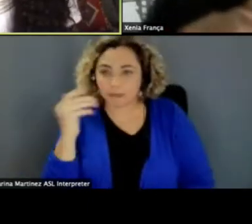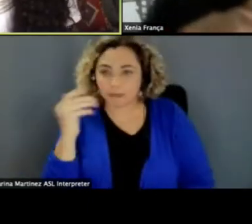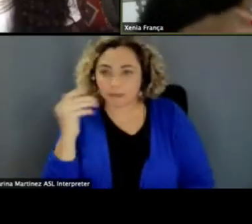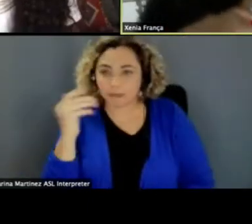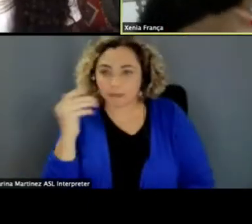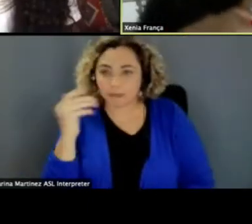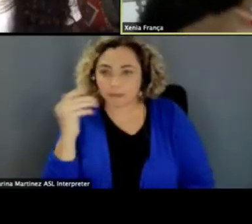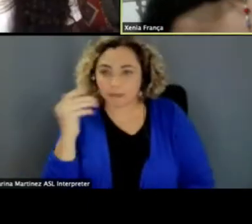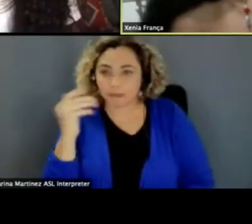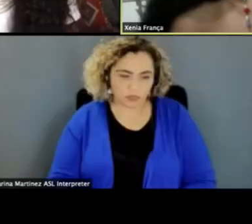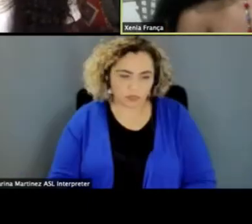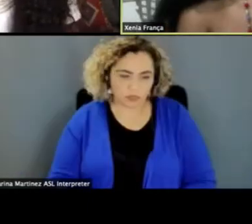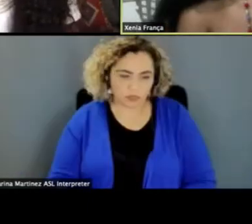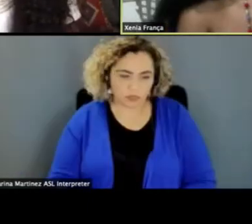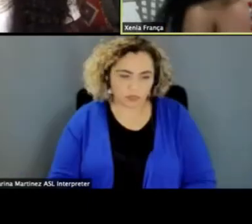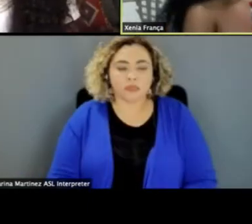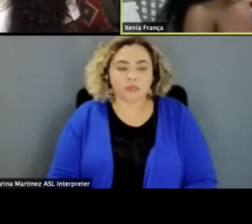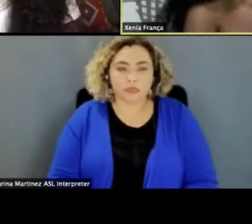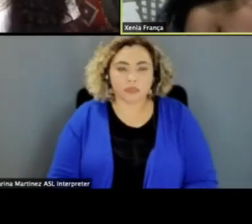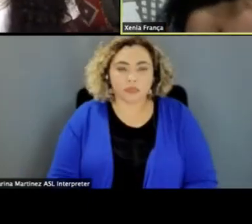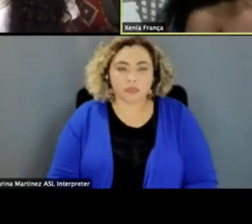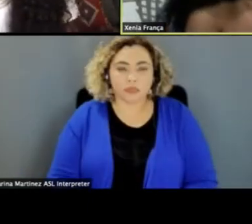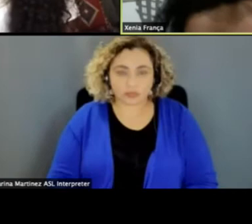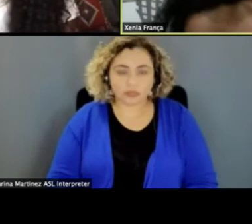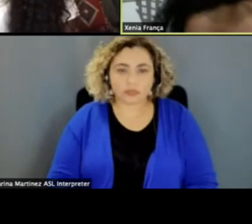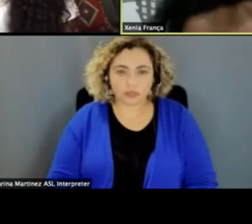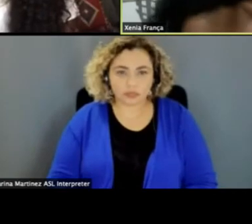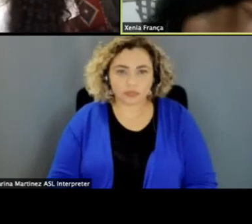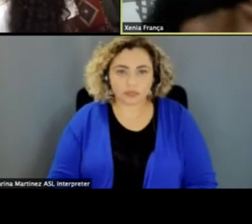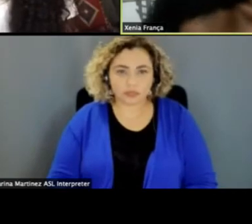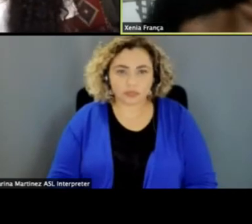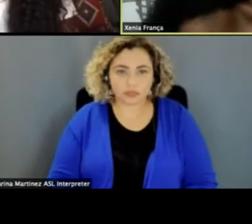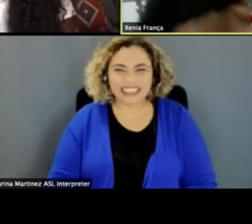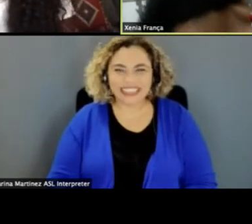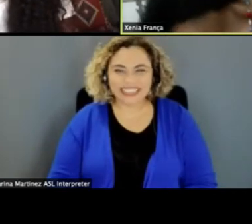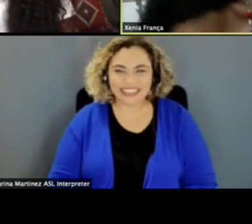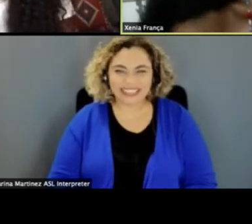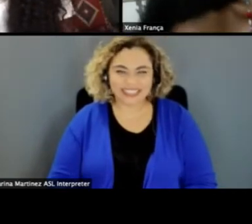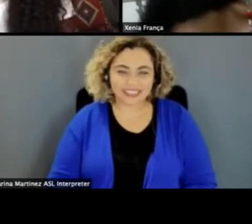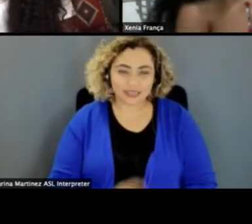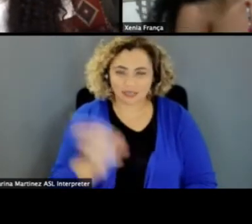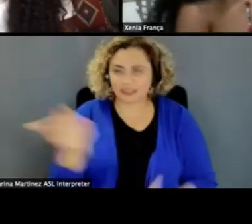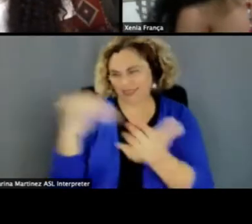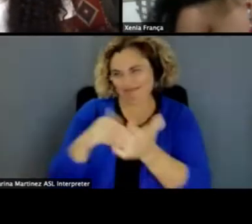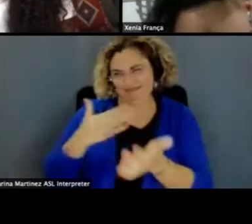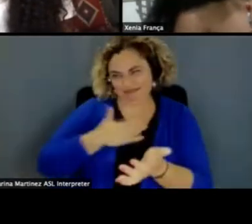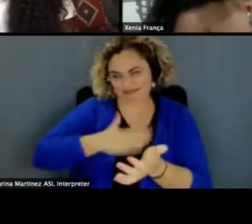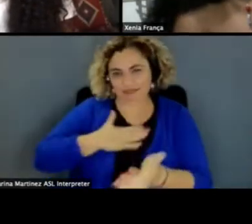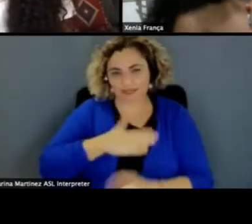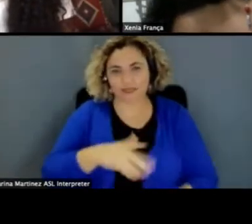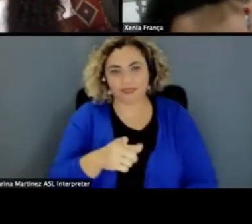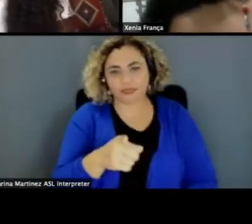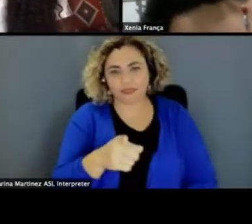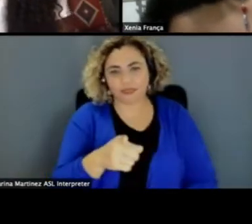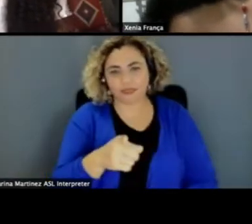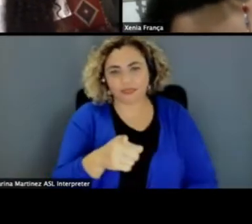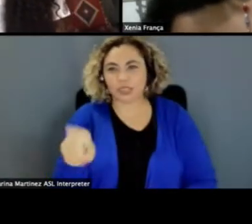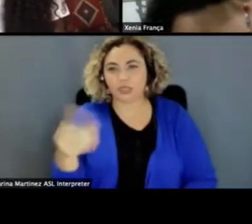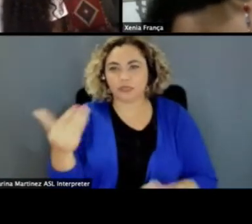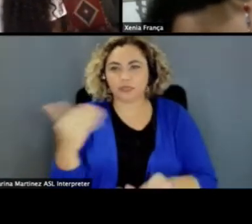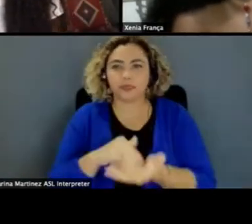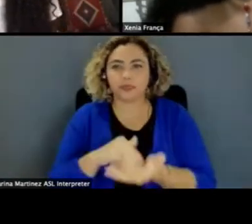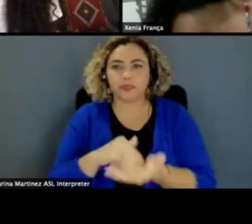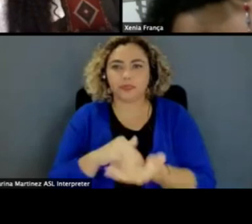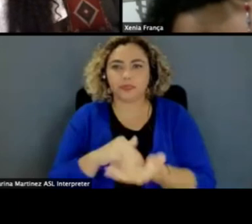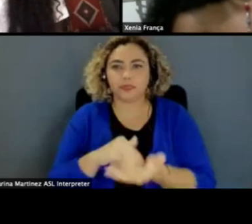Eu só preciso da pergunta, porque eu me distraí. Então, pergunta do povo que está